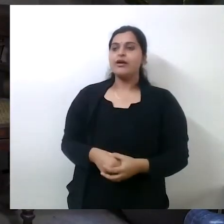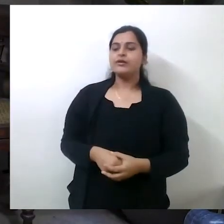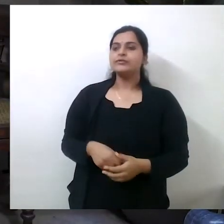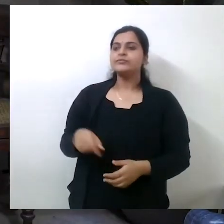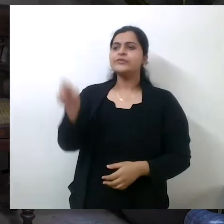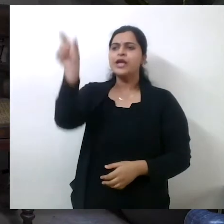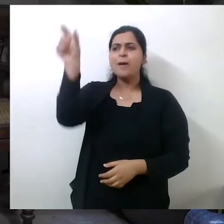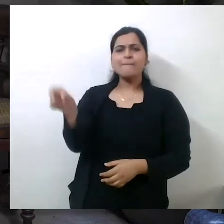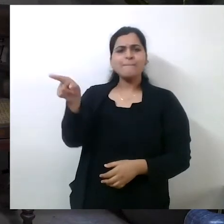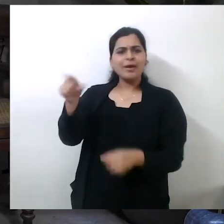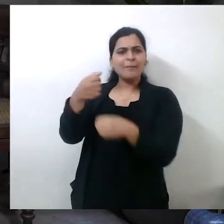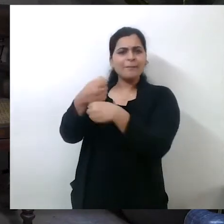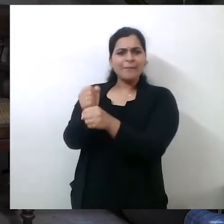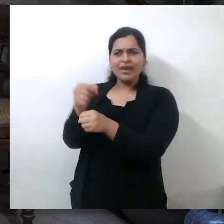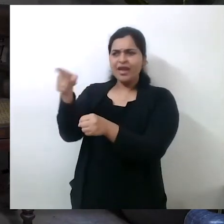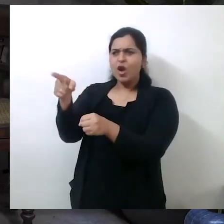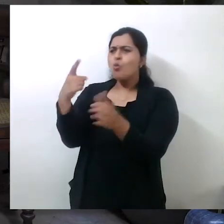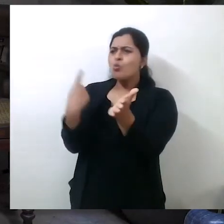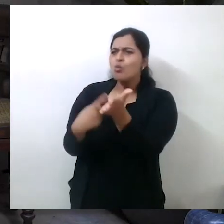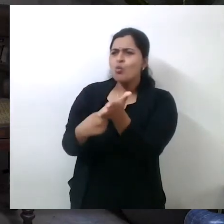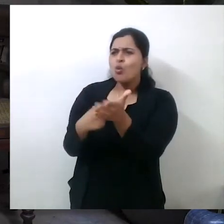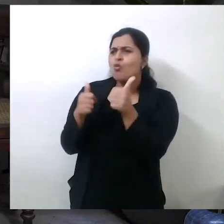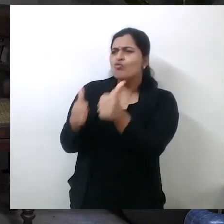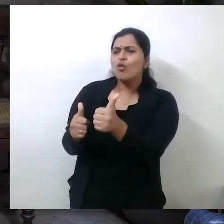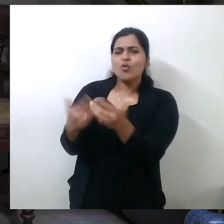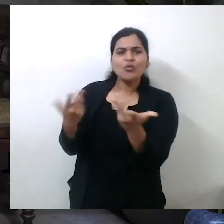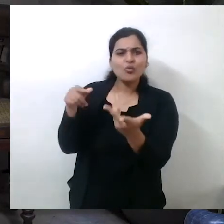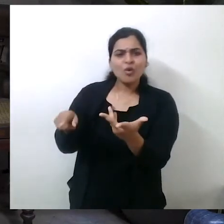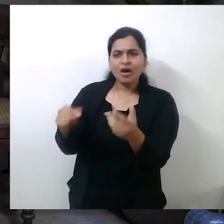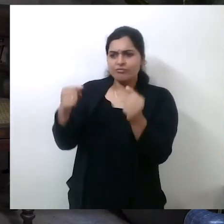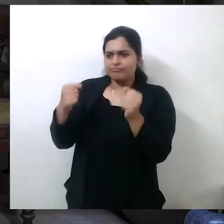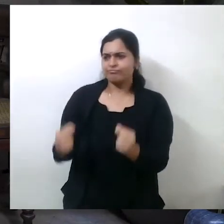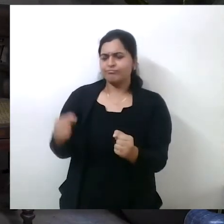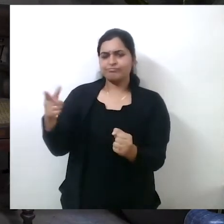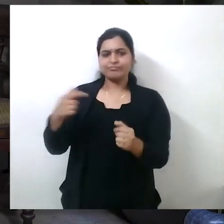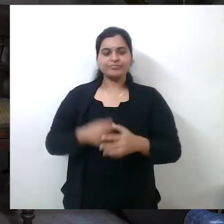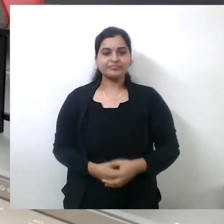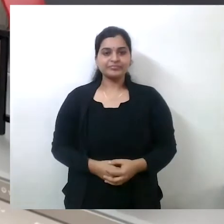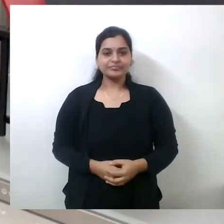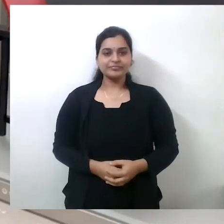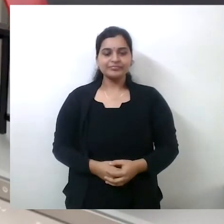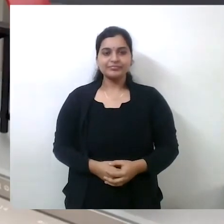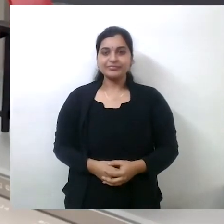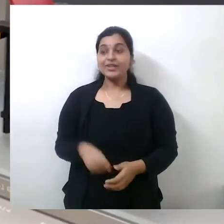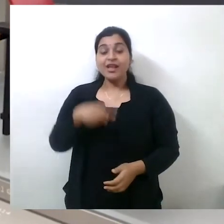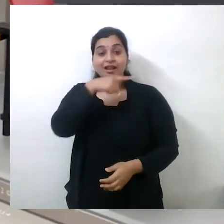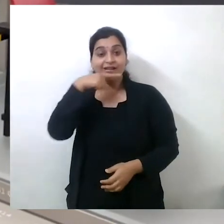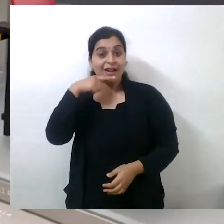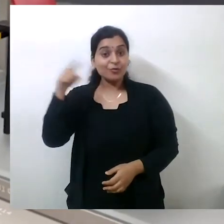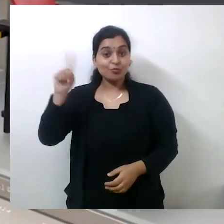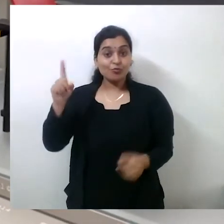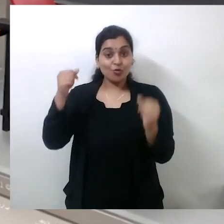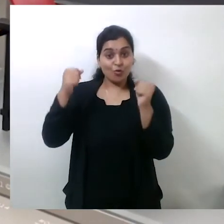movement. Now, what were the principles of it, and what principles do we see reflected in the chair? Rietveld's red-blue chair is